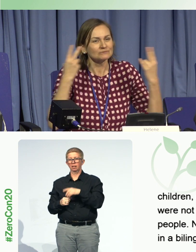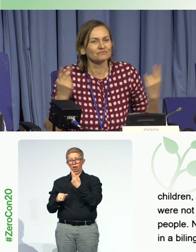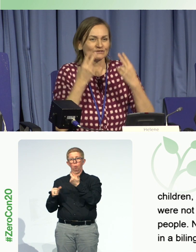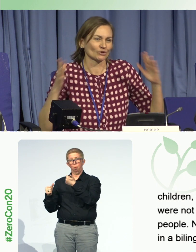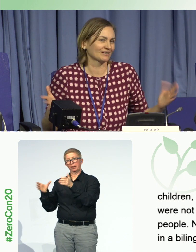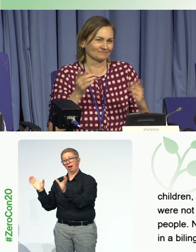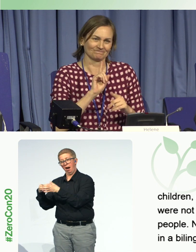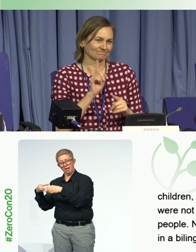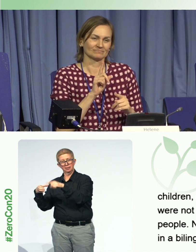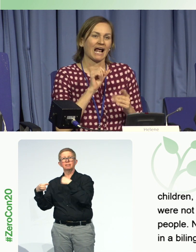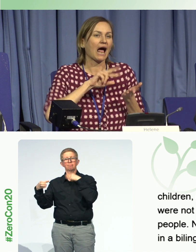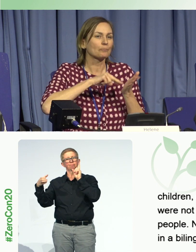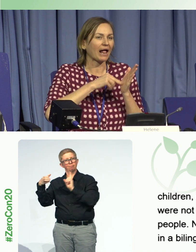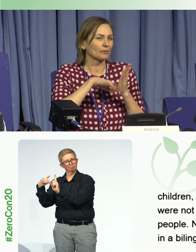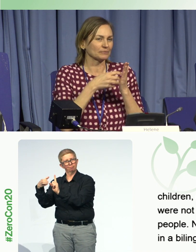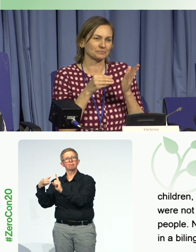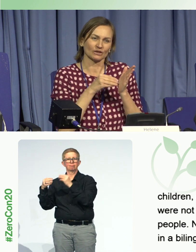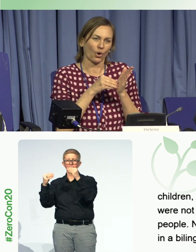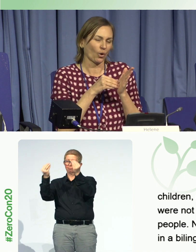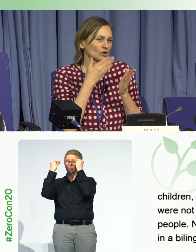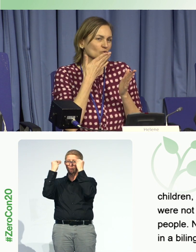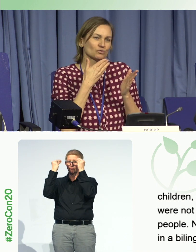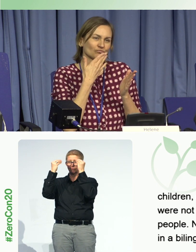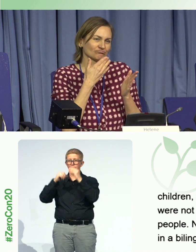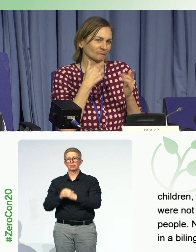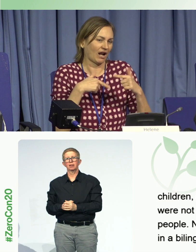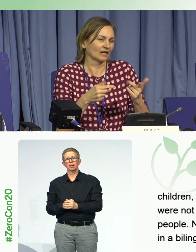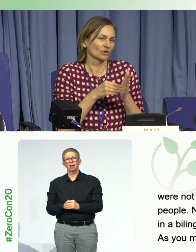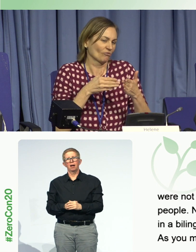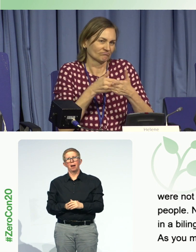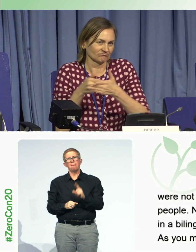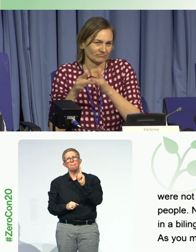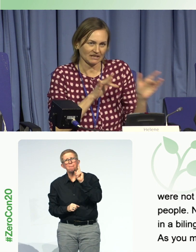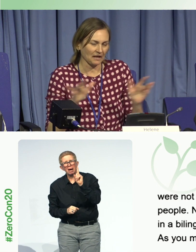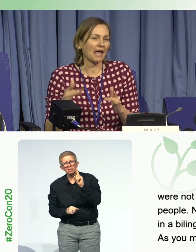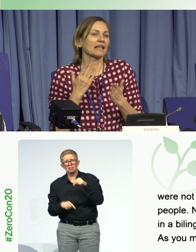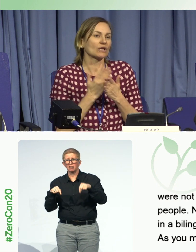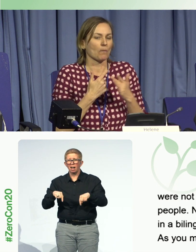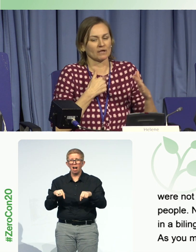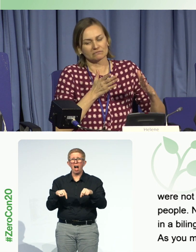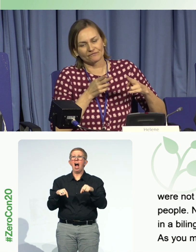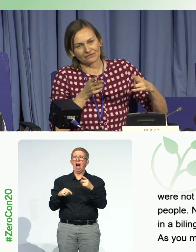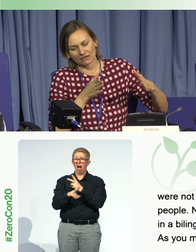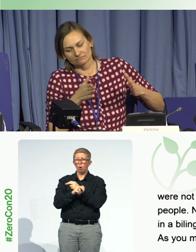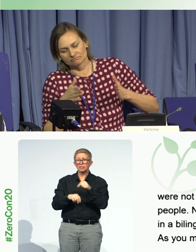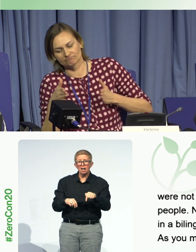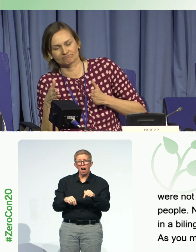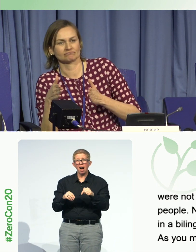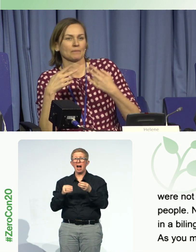But as you might know, the education in Austria wasn't